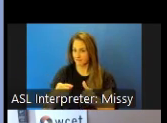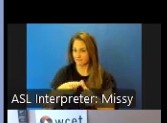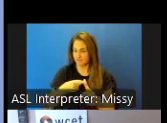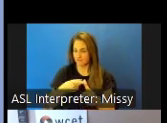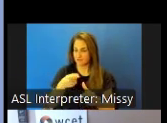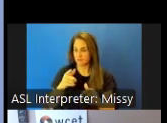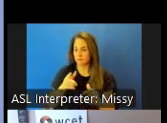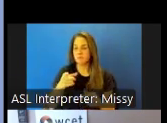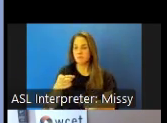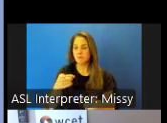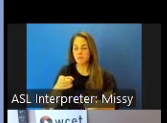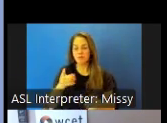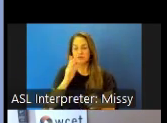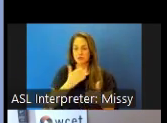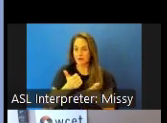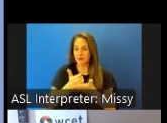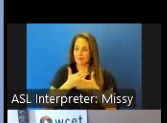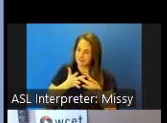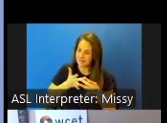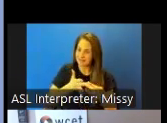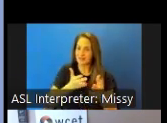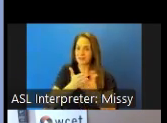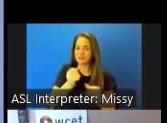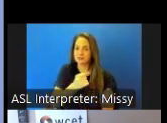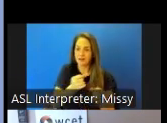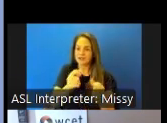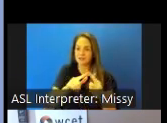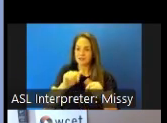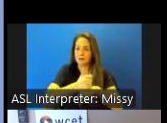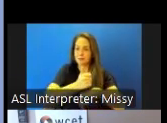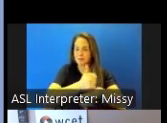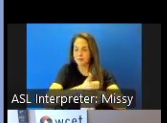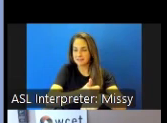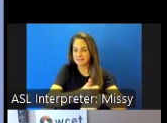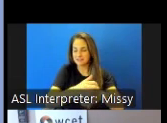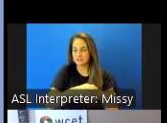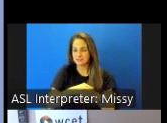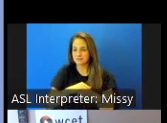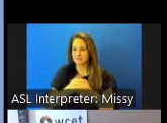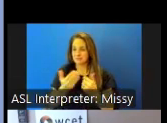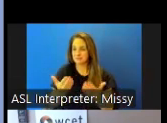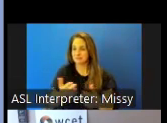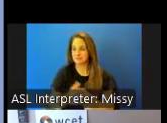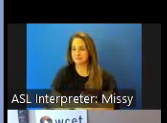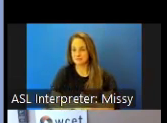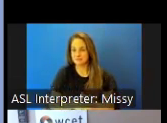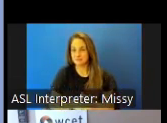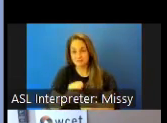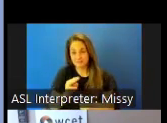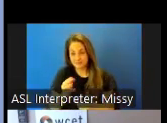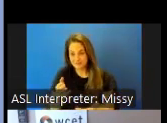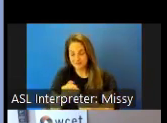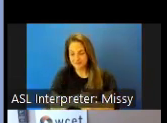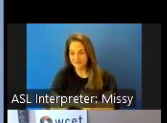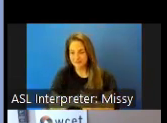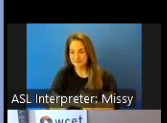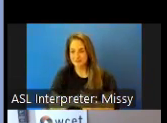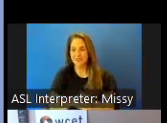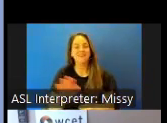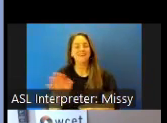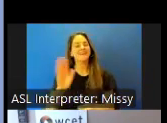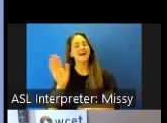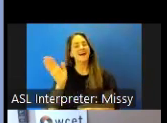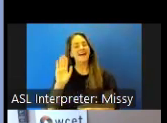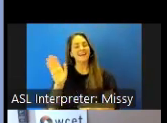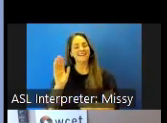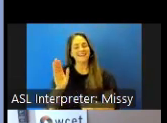to shepherd our way through strategies for implementation as we get started in our discussion today. Monica?